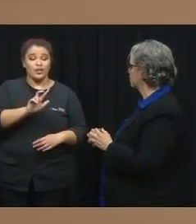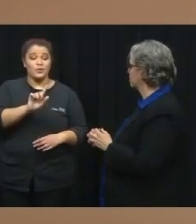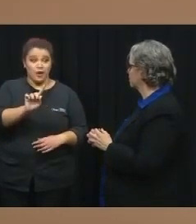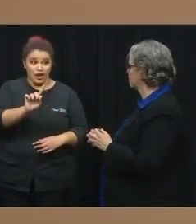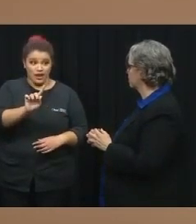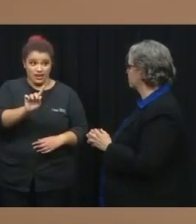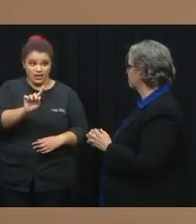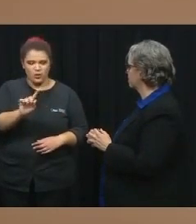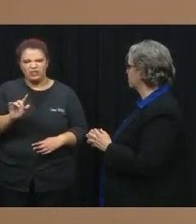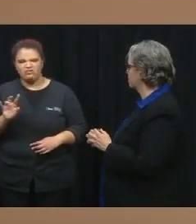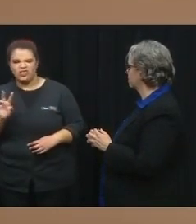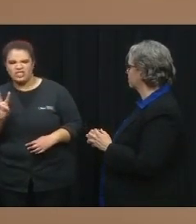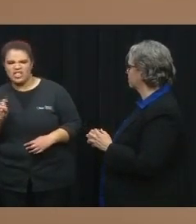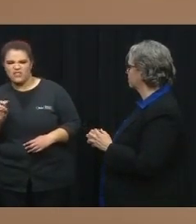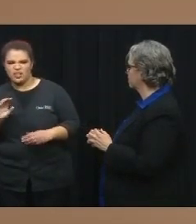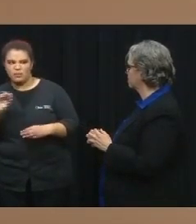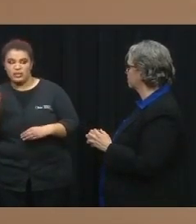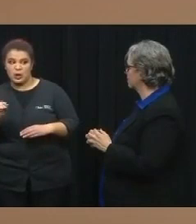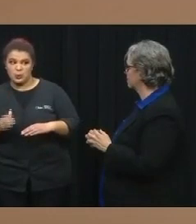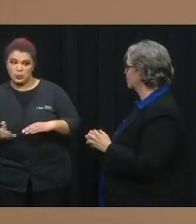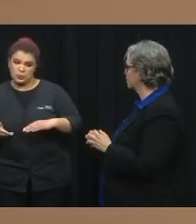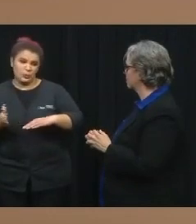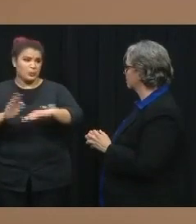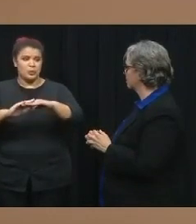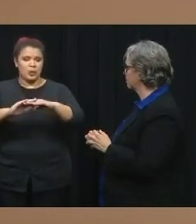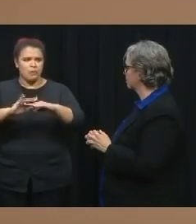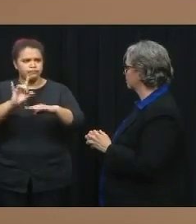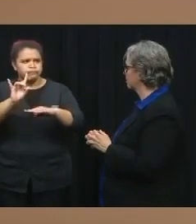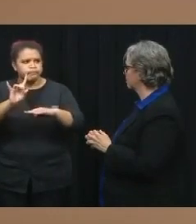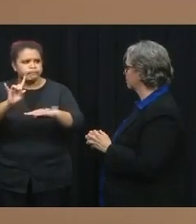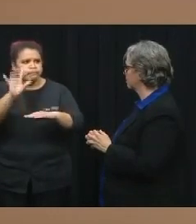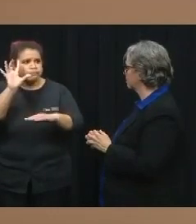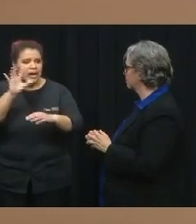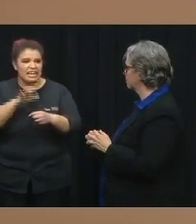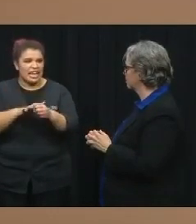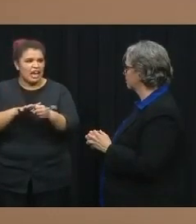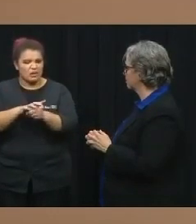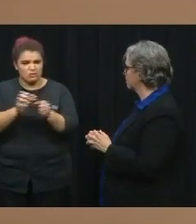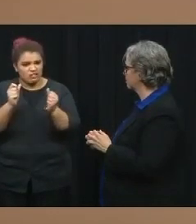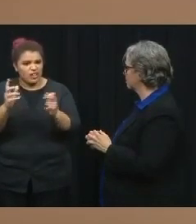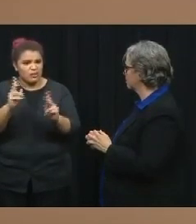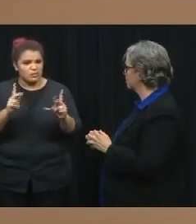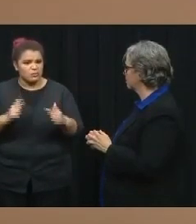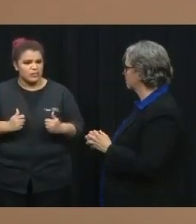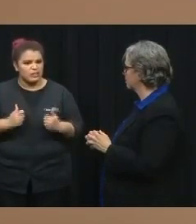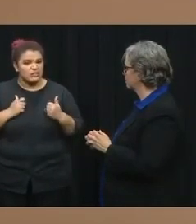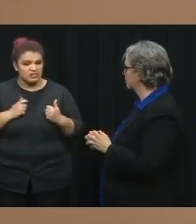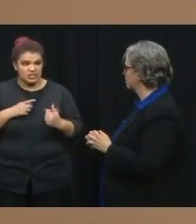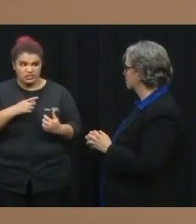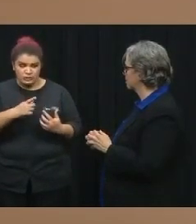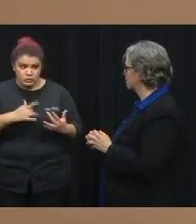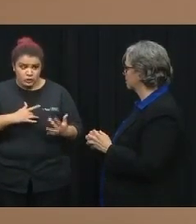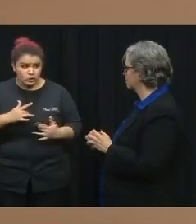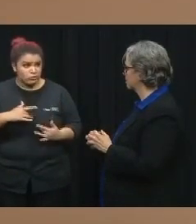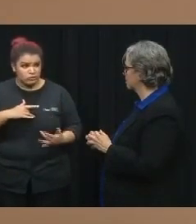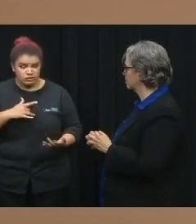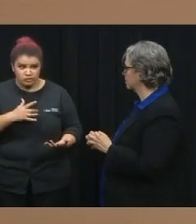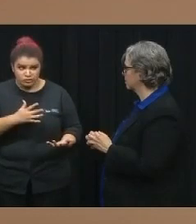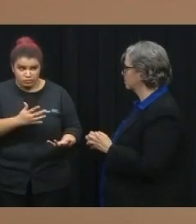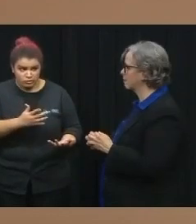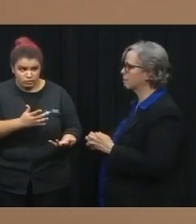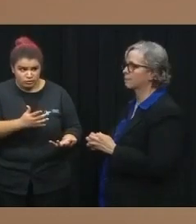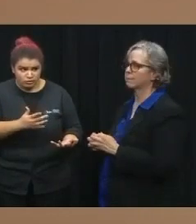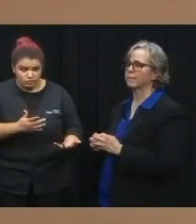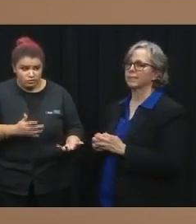70% today. That's a rather dramatic increase in a heavily populated area. Yes. How concerning is that? You know,